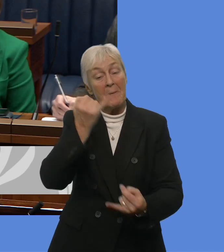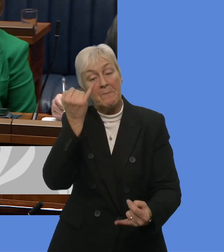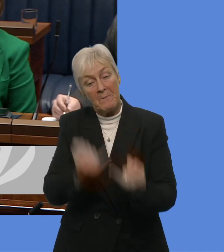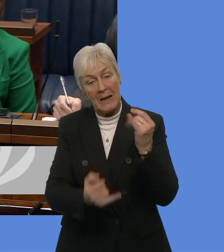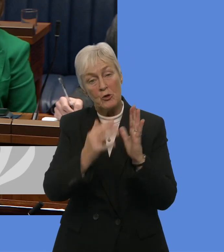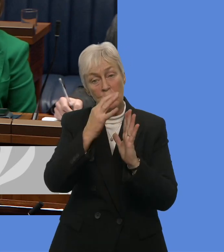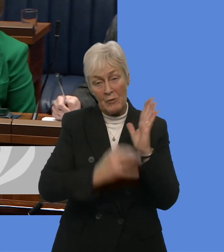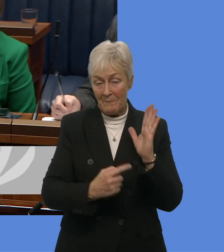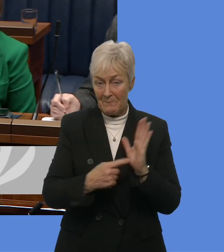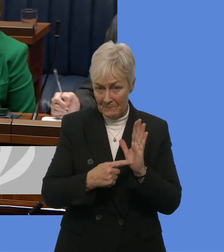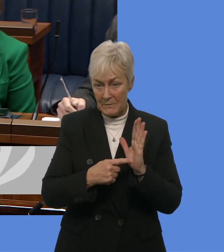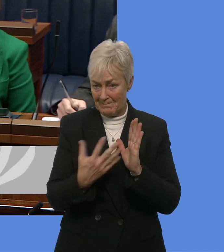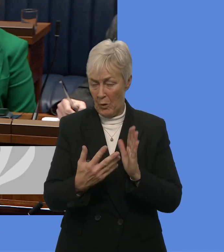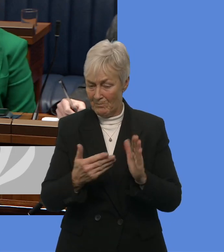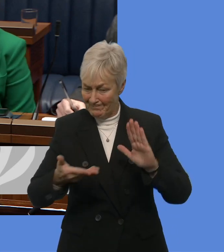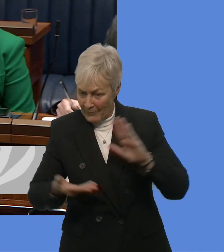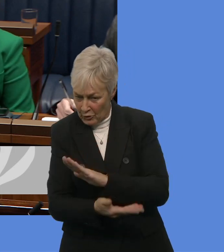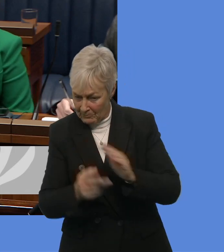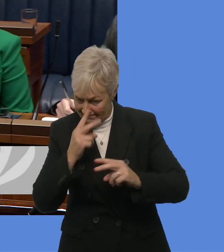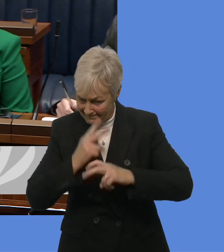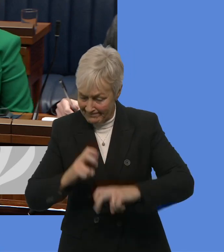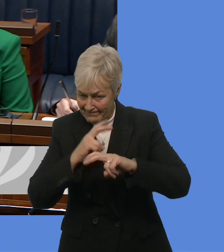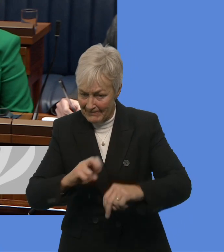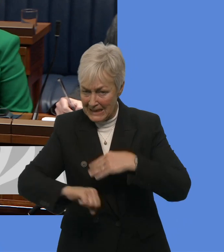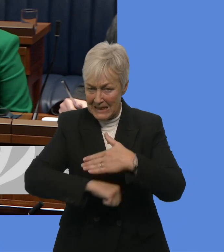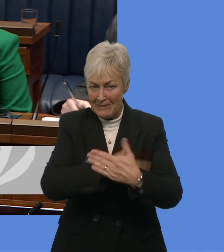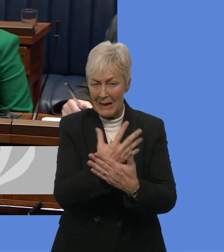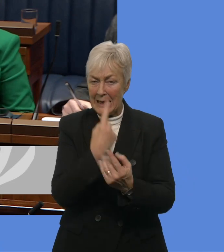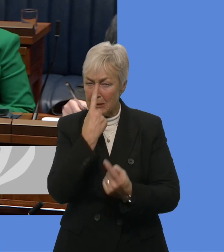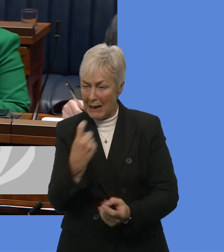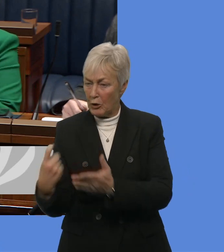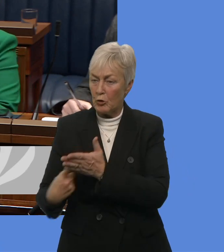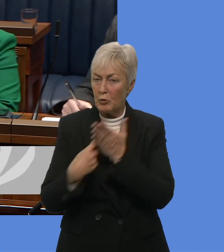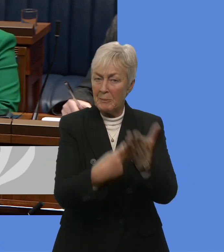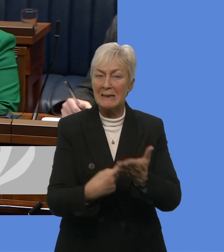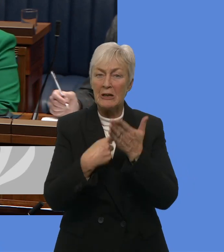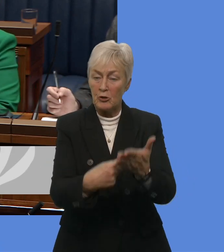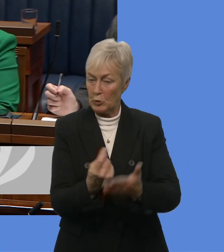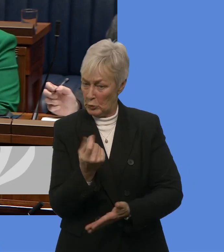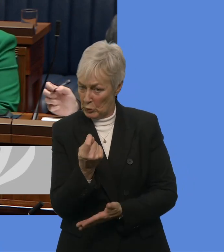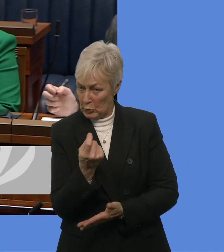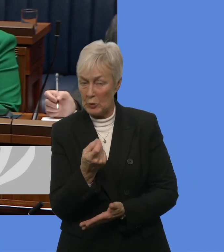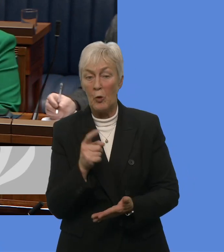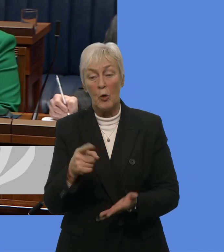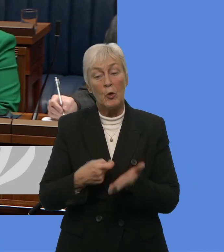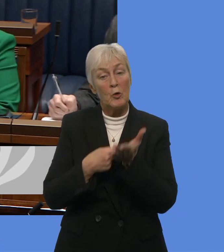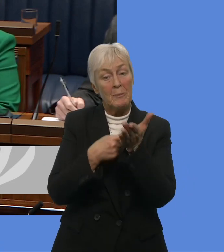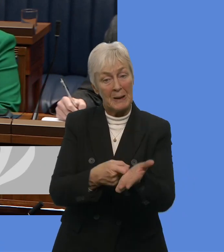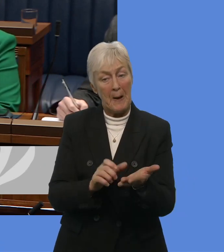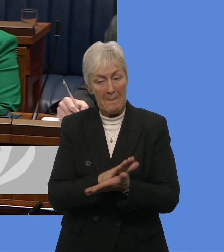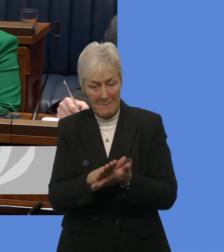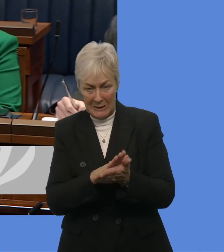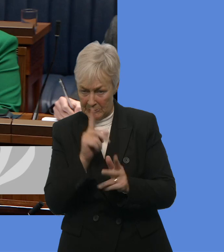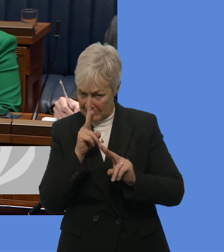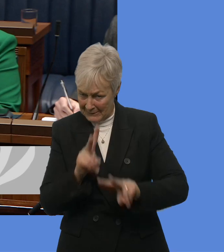United Community Review is currently under development by officials. We expect recommendations to be submitted to us shortly. Those recommendations will help shape the starting point